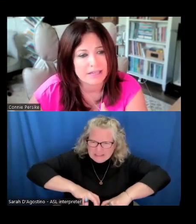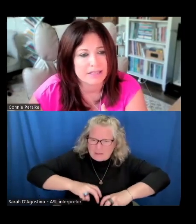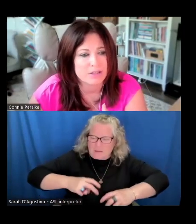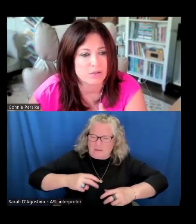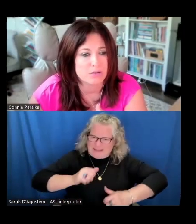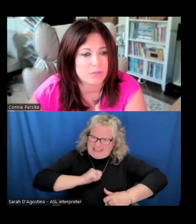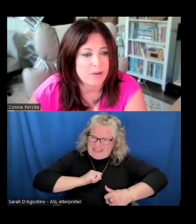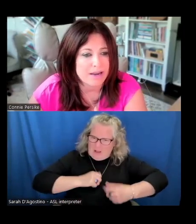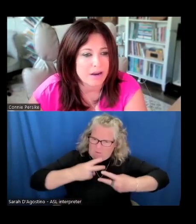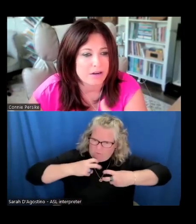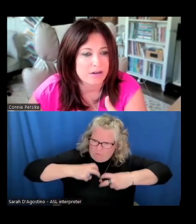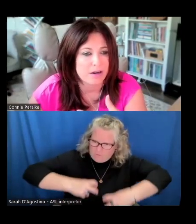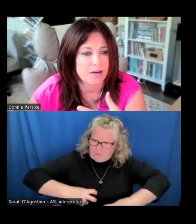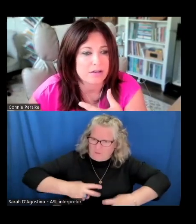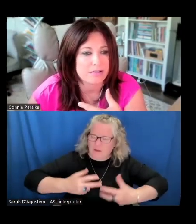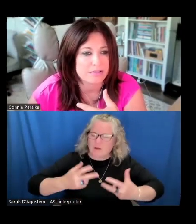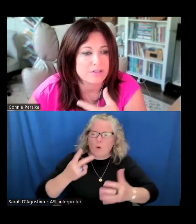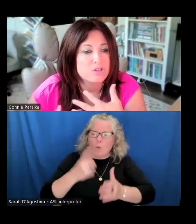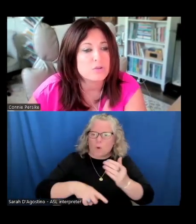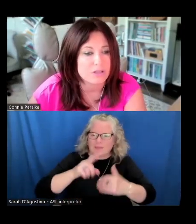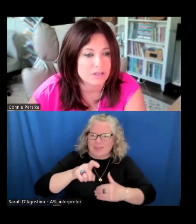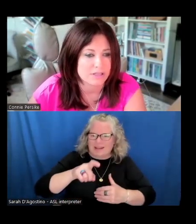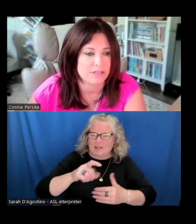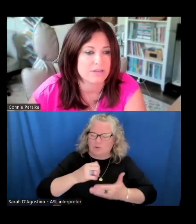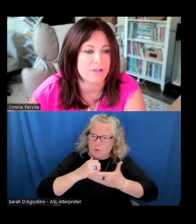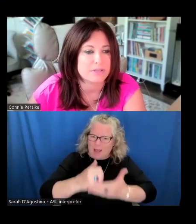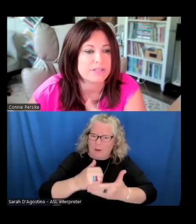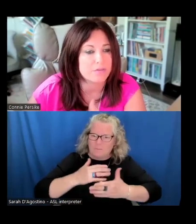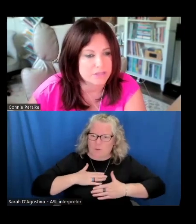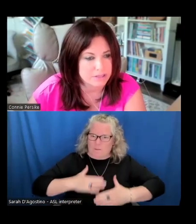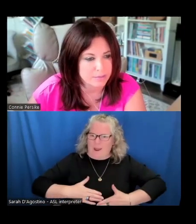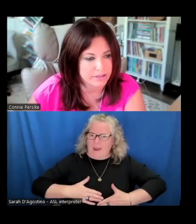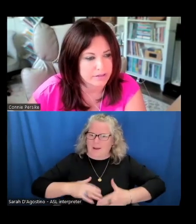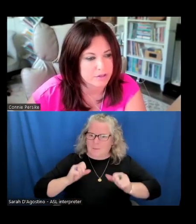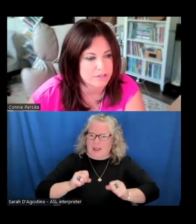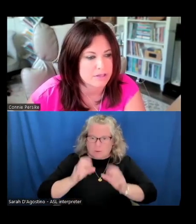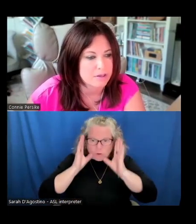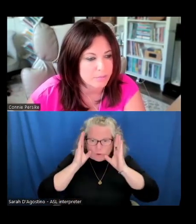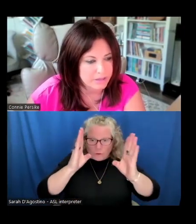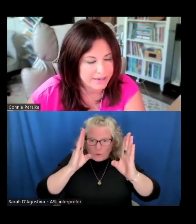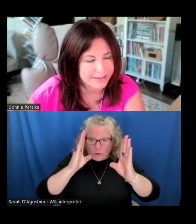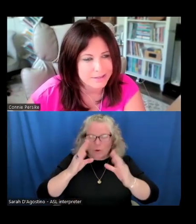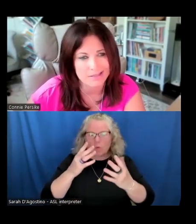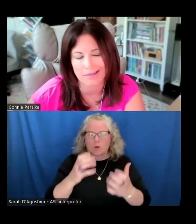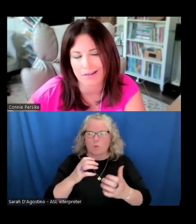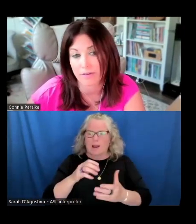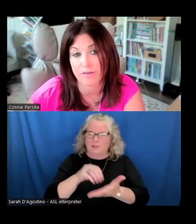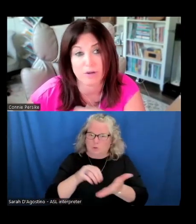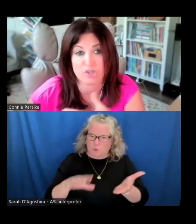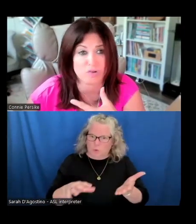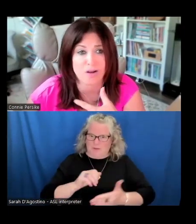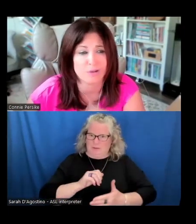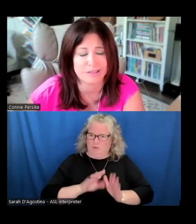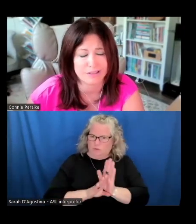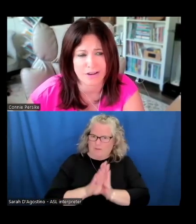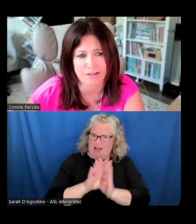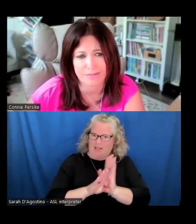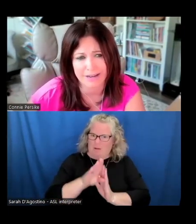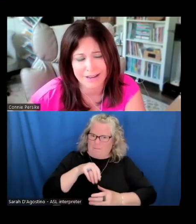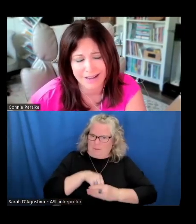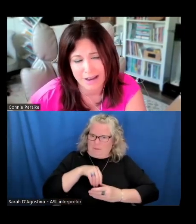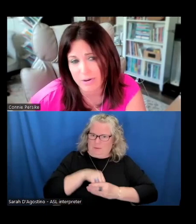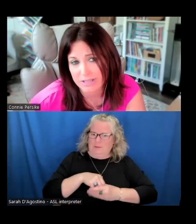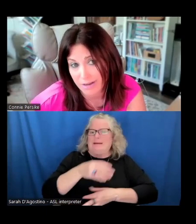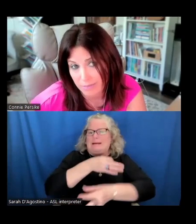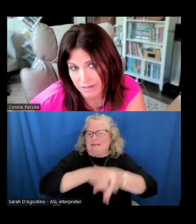want our students to develop self-discipline versus compliance. I have a very strong-willed daughter,